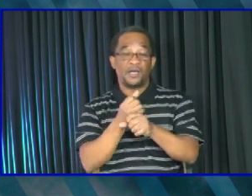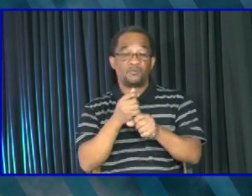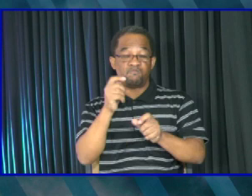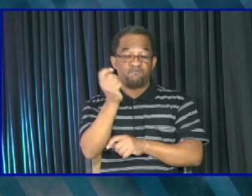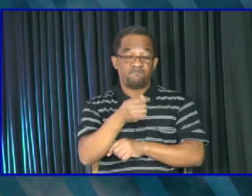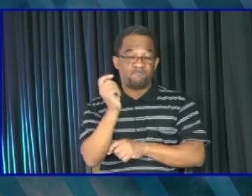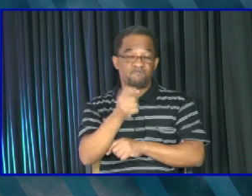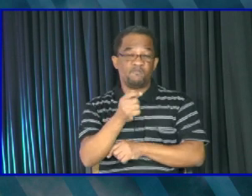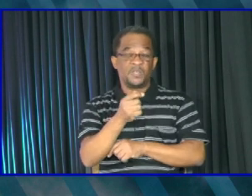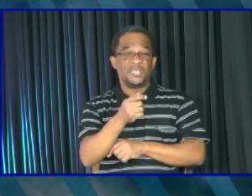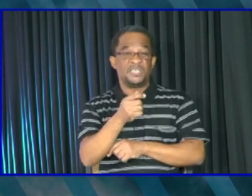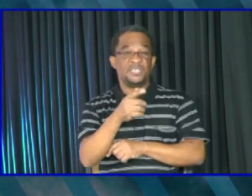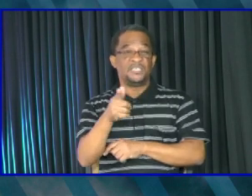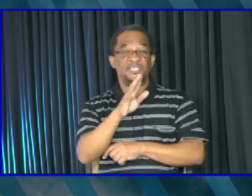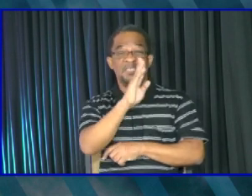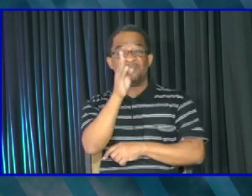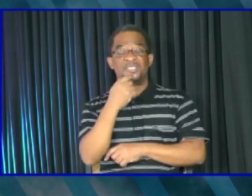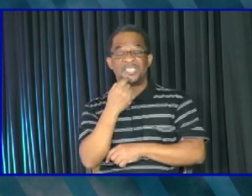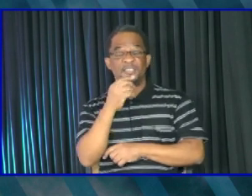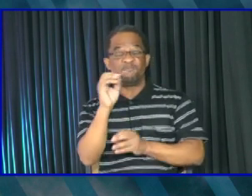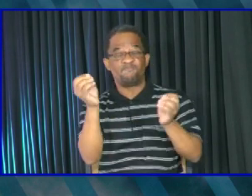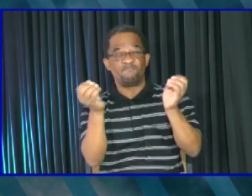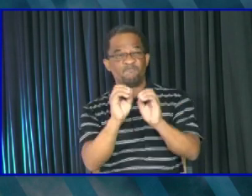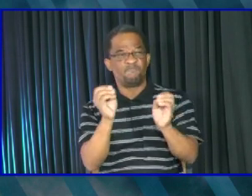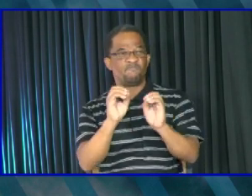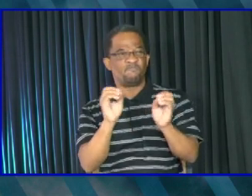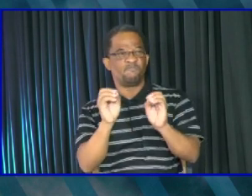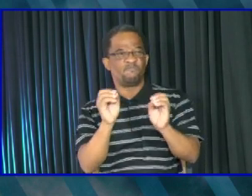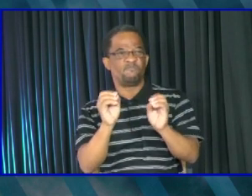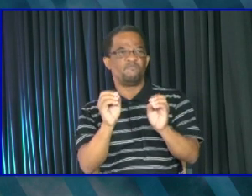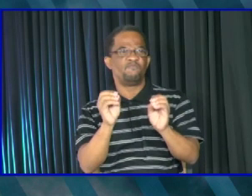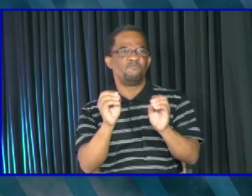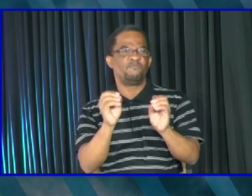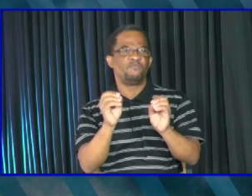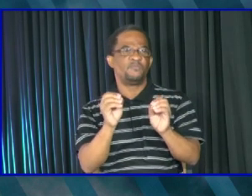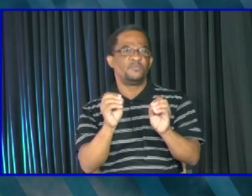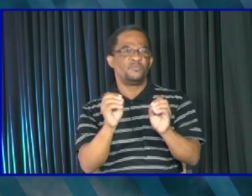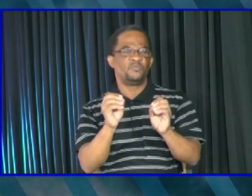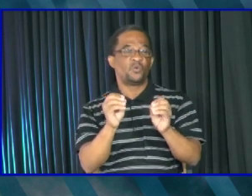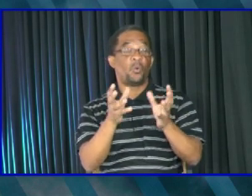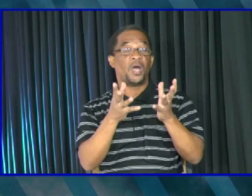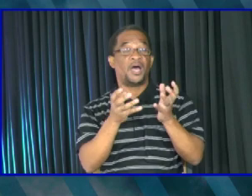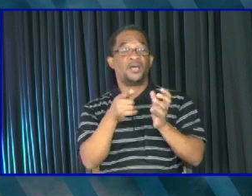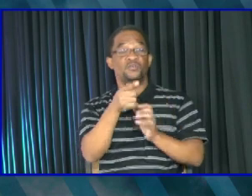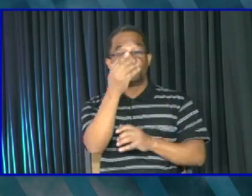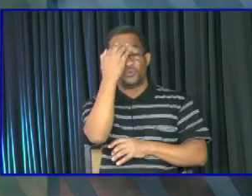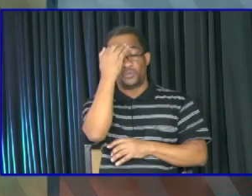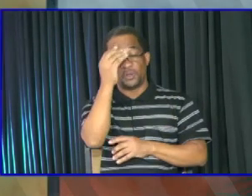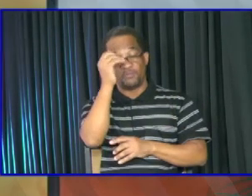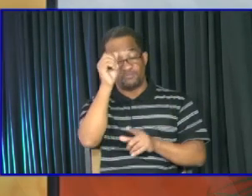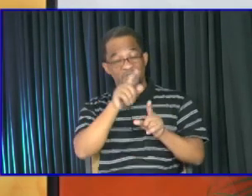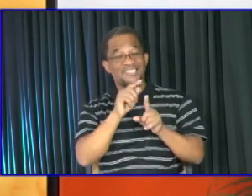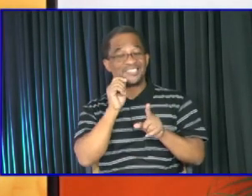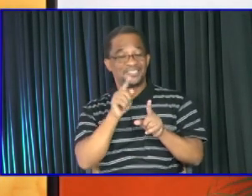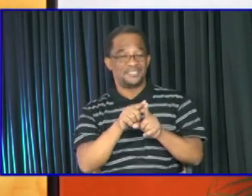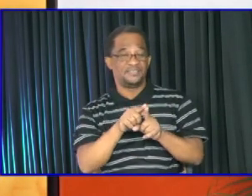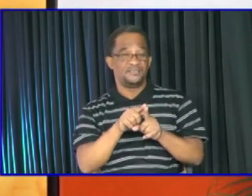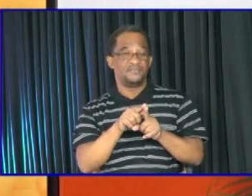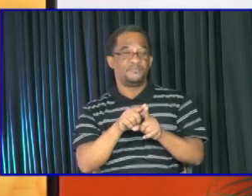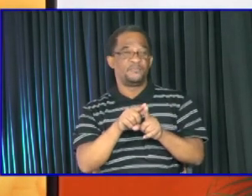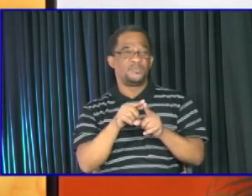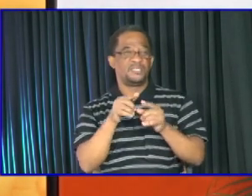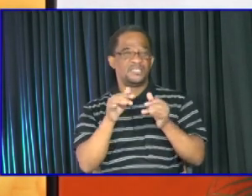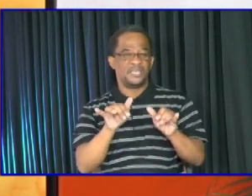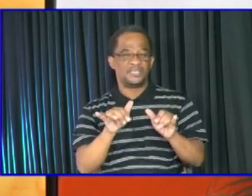sheep before her shearers is dumb, so he opened not his mouth." I want to let you know, beloved brothers and sisters, that even